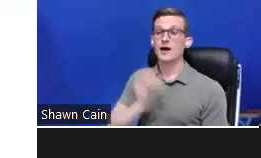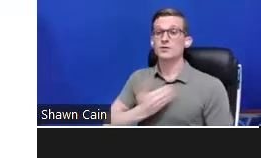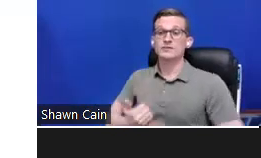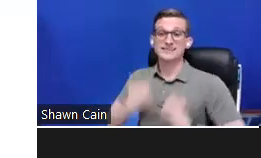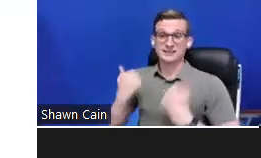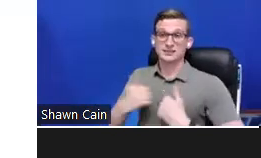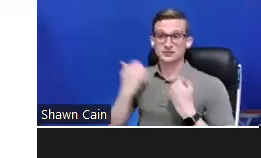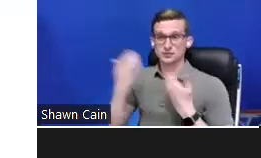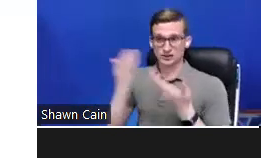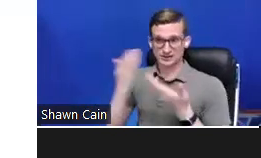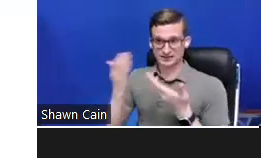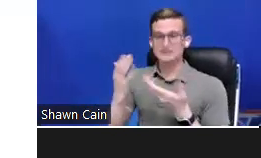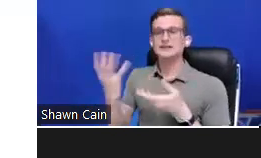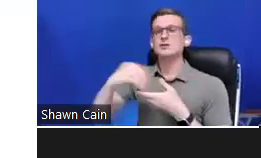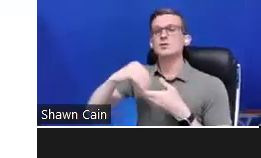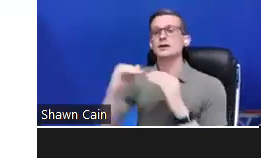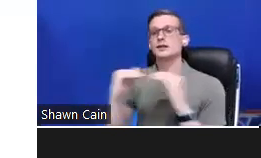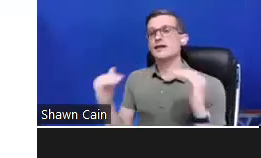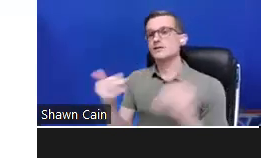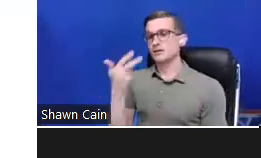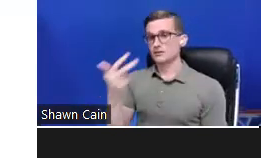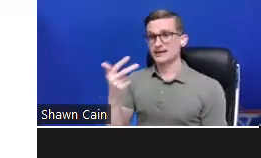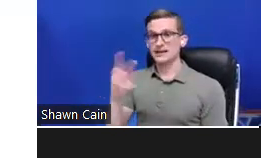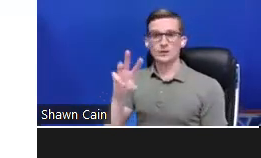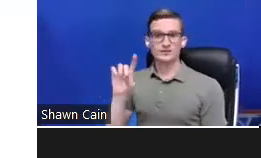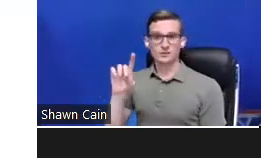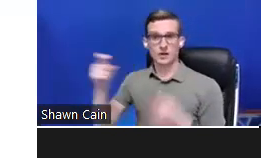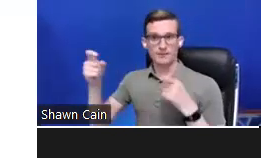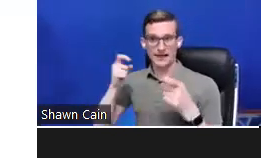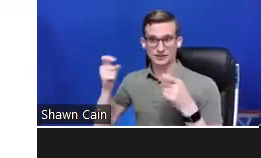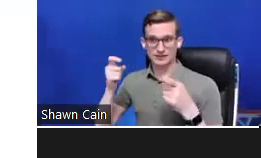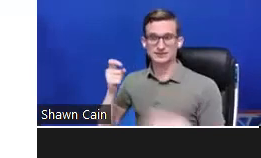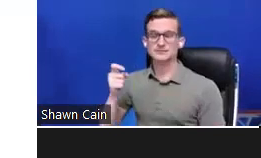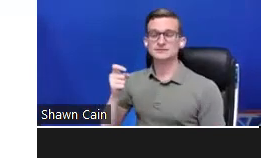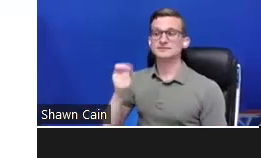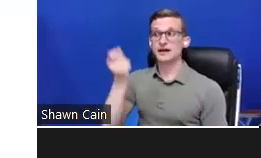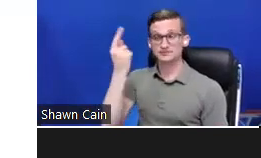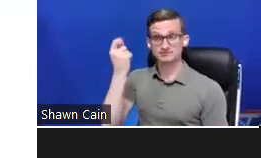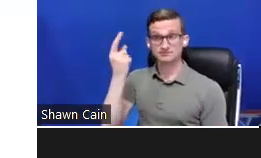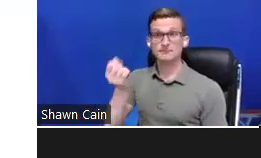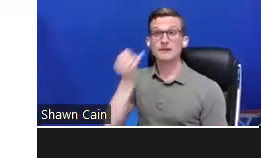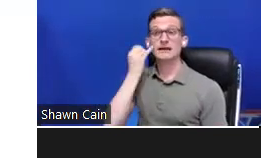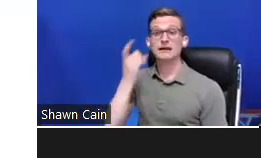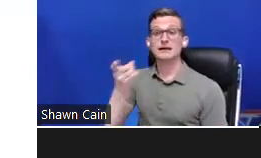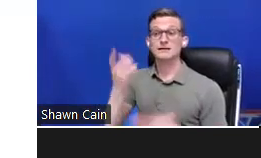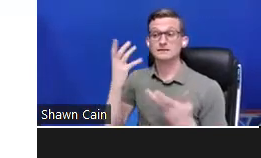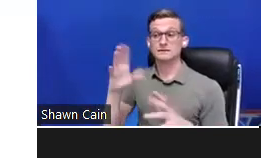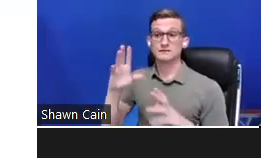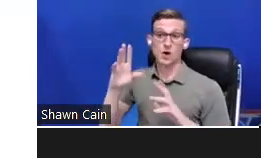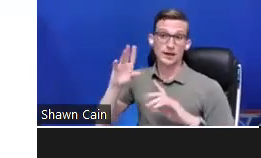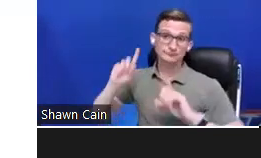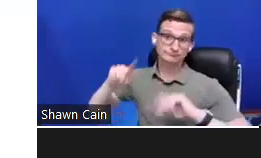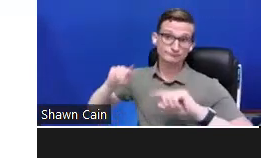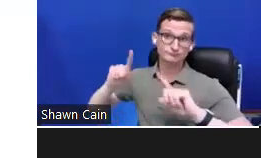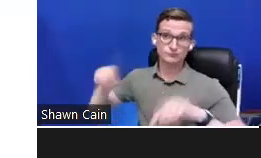does include level 3 withdrawal management. A note there, if you've been hanging out with us for a while, you may recall